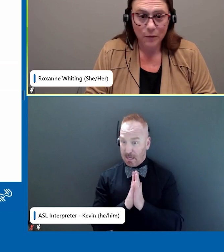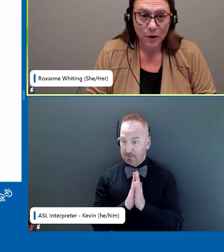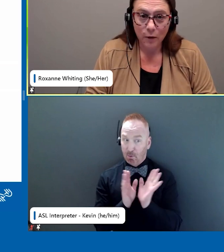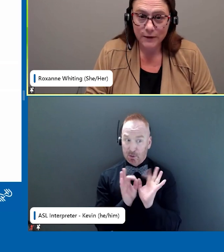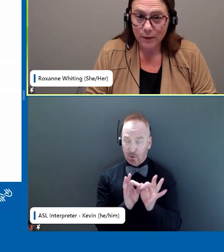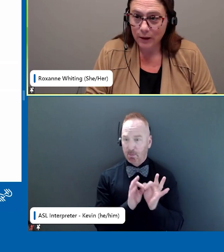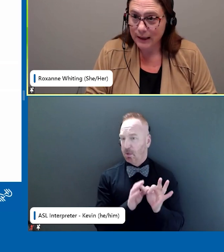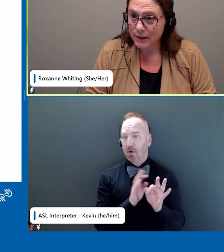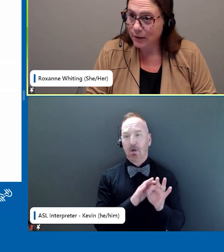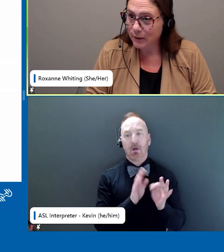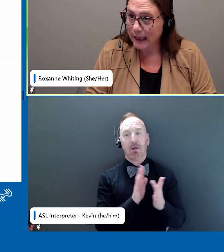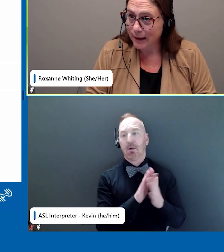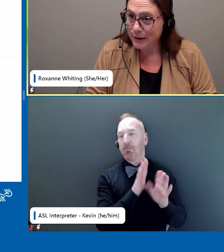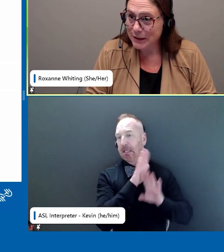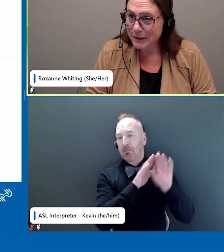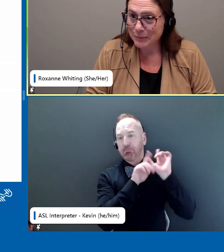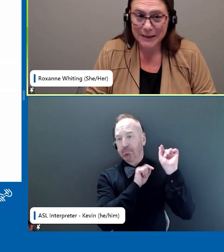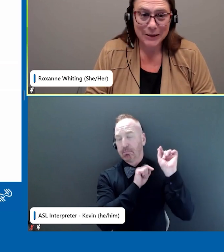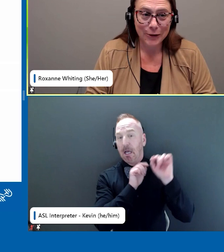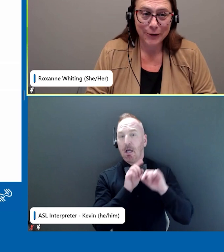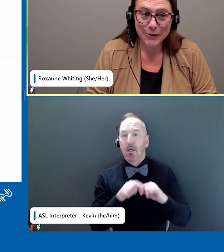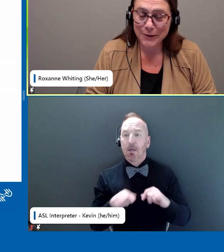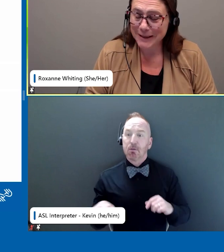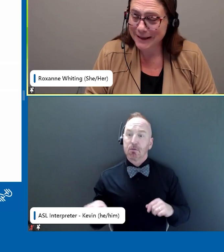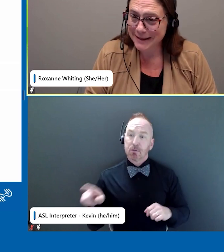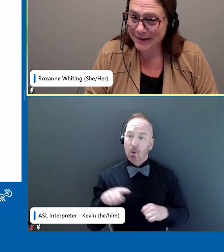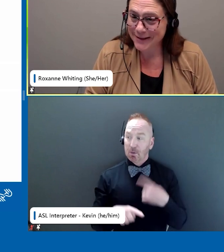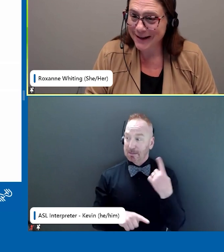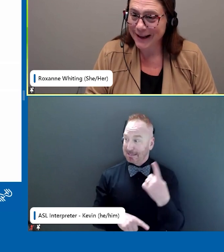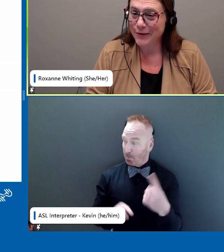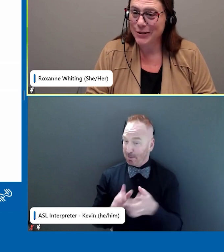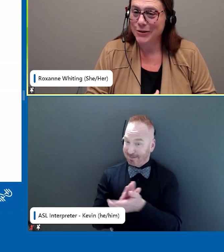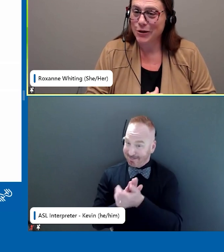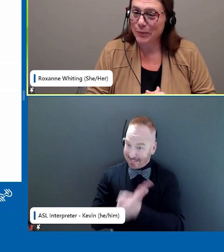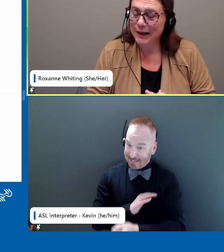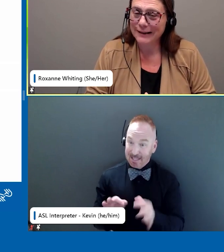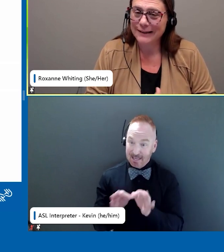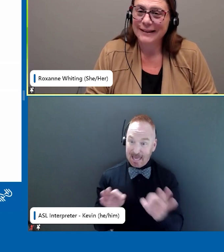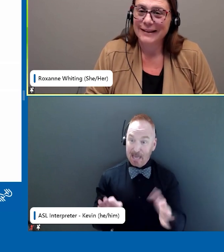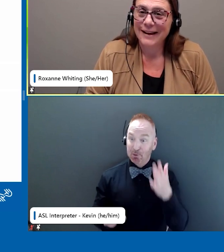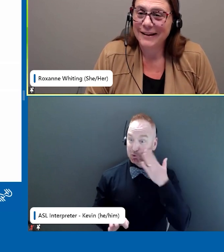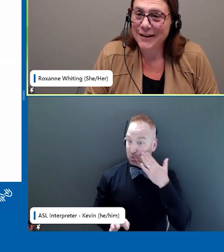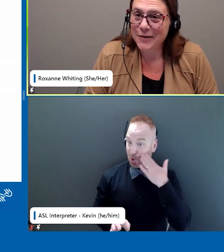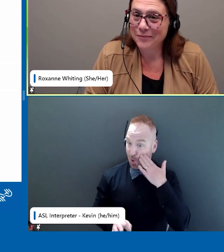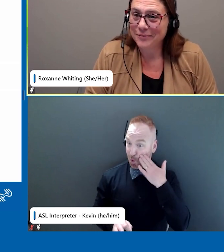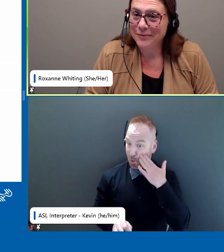if you know of someone that's good with languages, please encourage them to consider sign language interpreting.